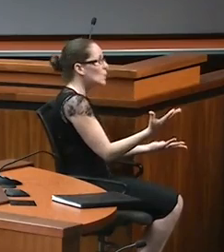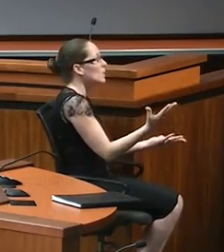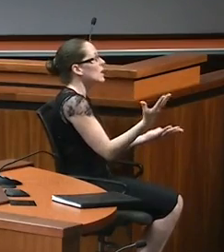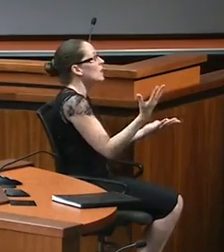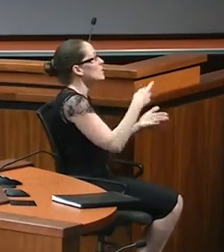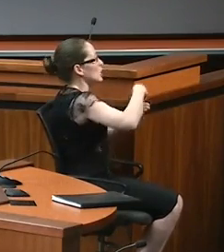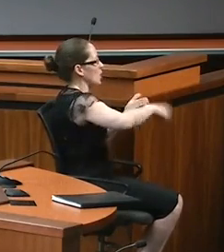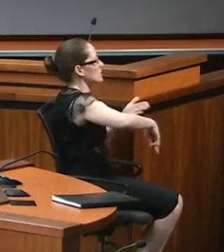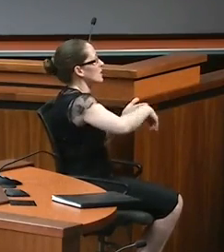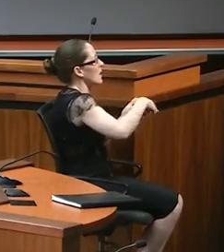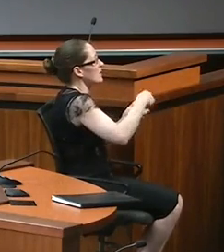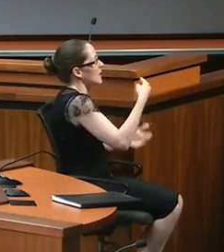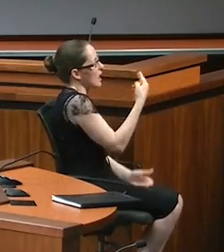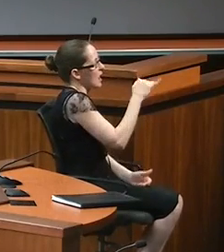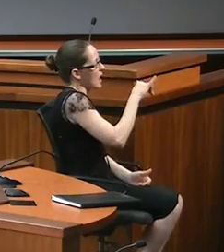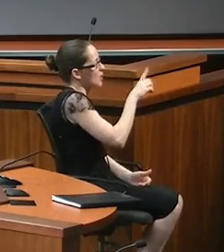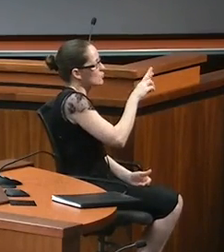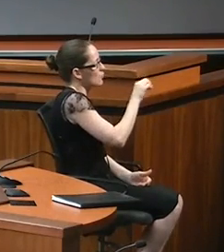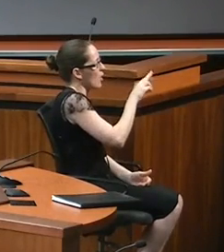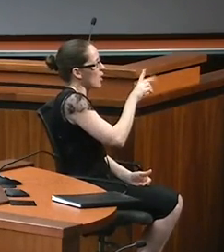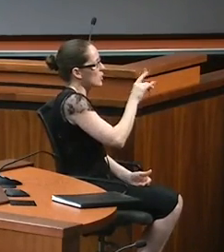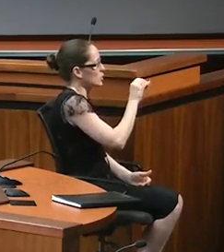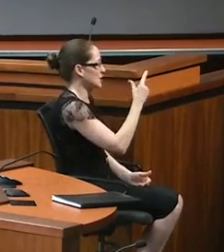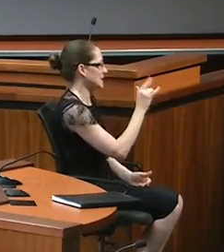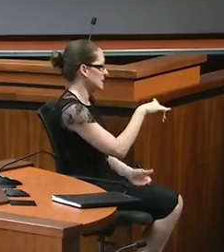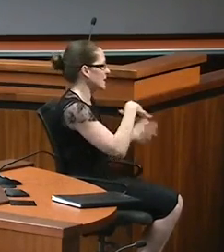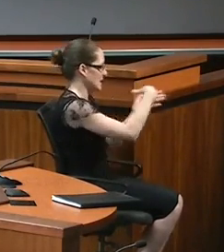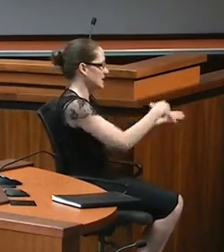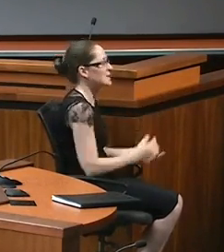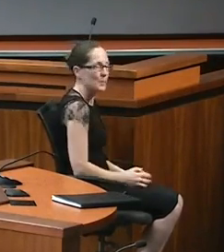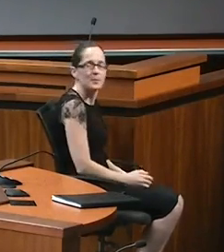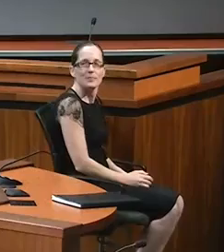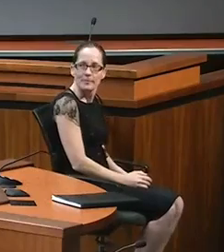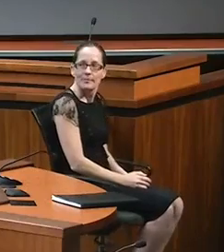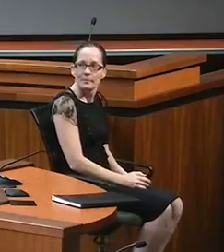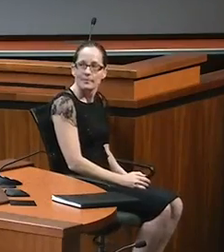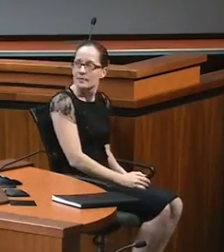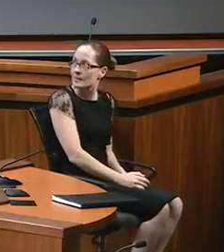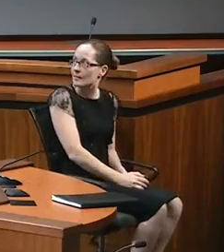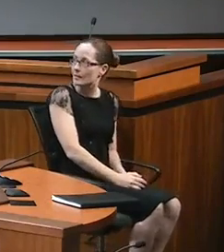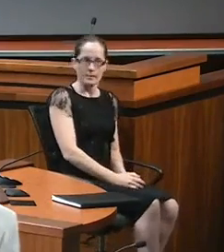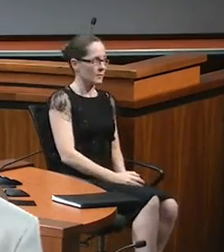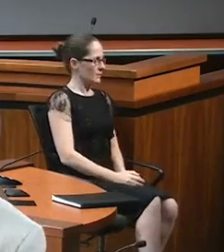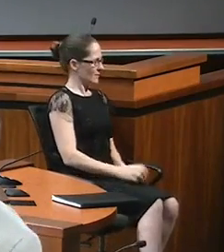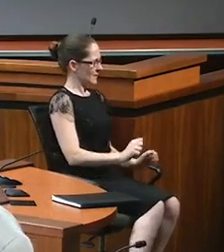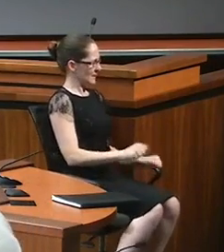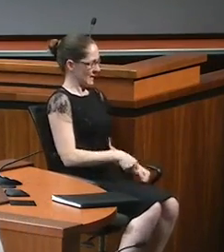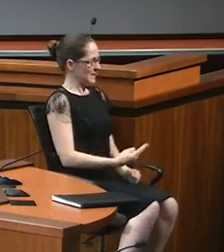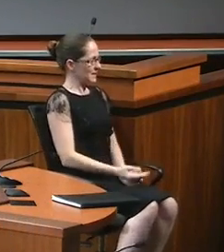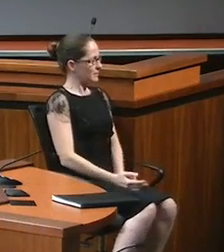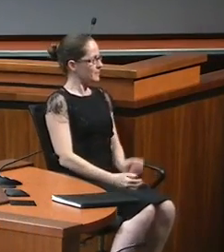and hydraulics study. So let me just briefly share 4 points here in terms of the purpose of tonight, because we have a lot to cover in just